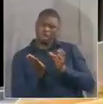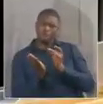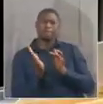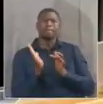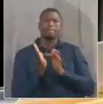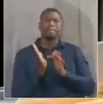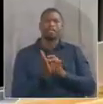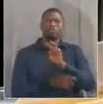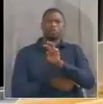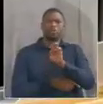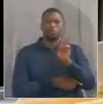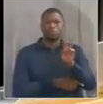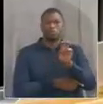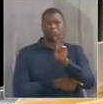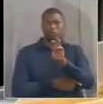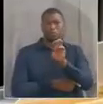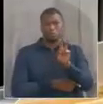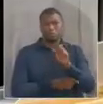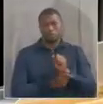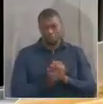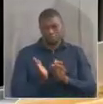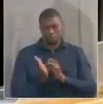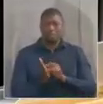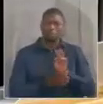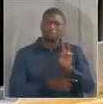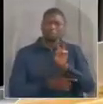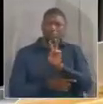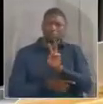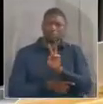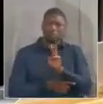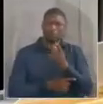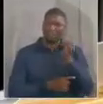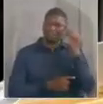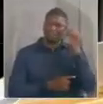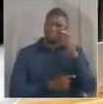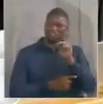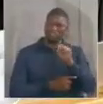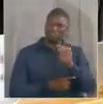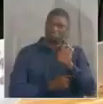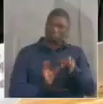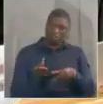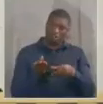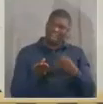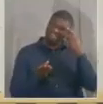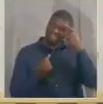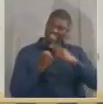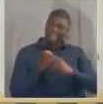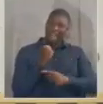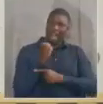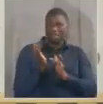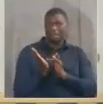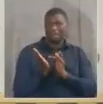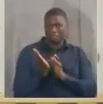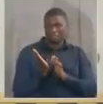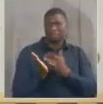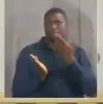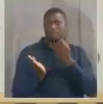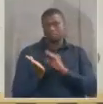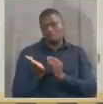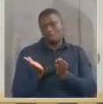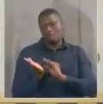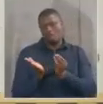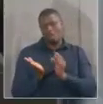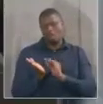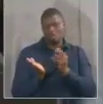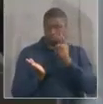your question. It's not page 22 of the information note, so I believe it's the last page. I see that.